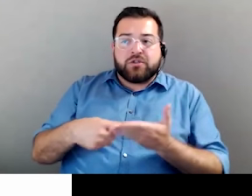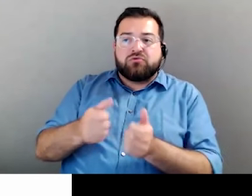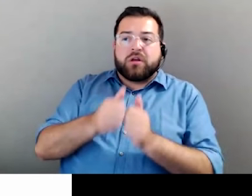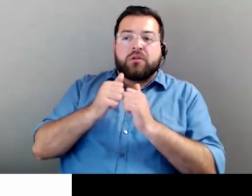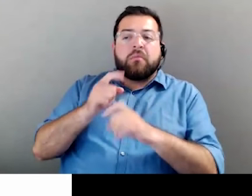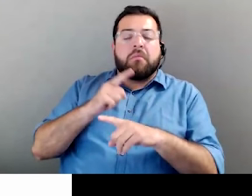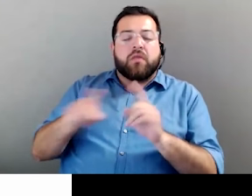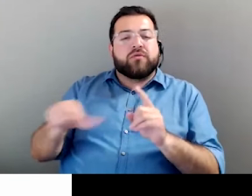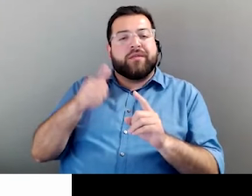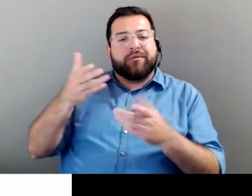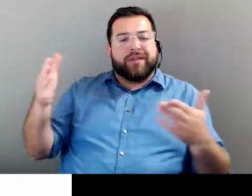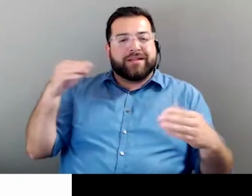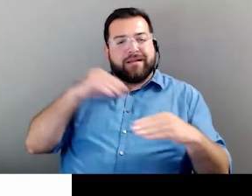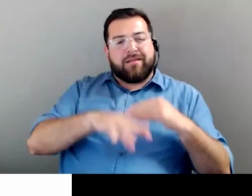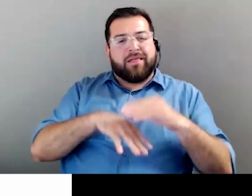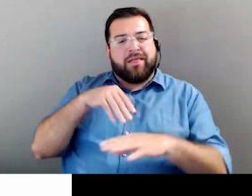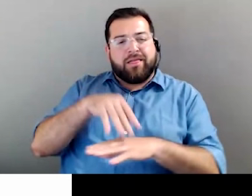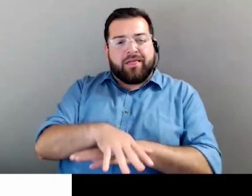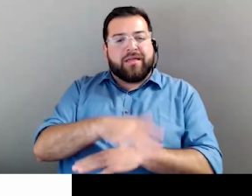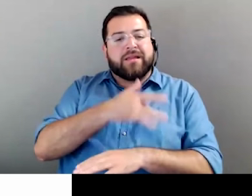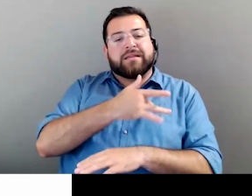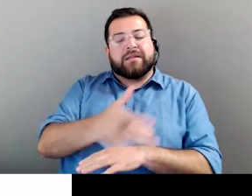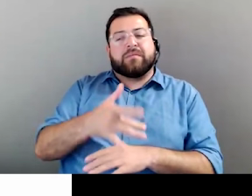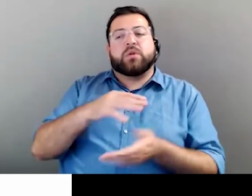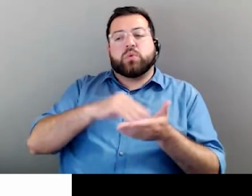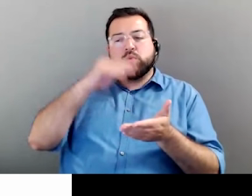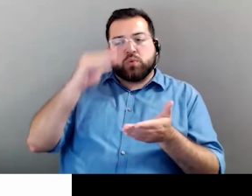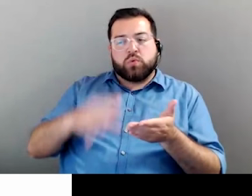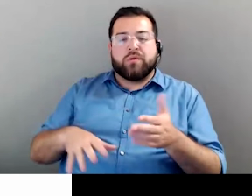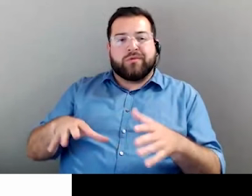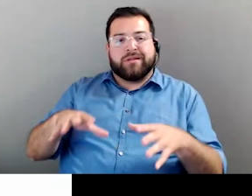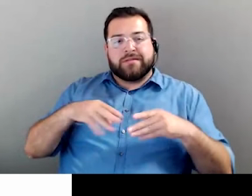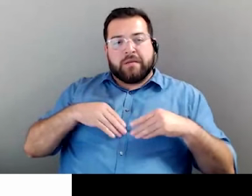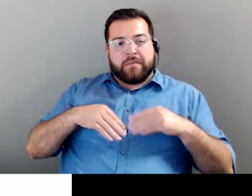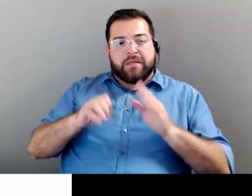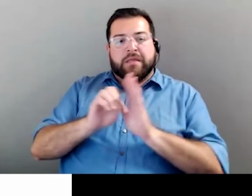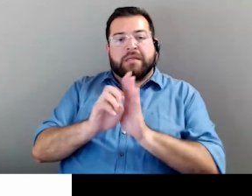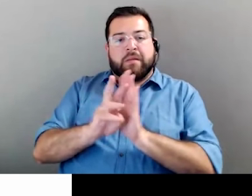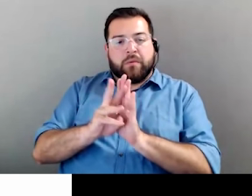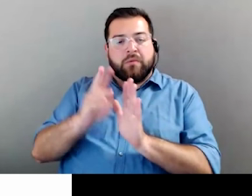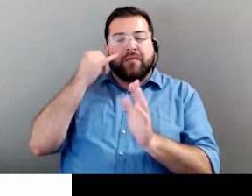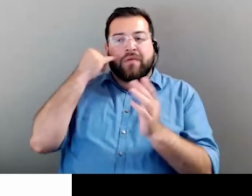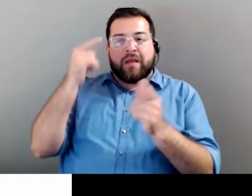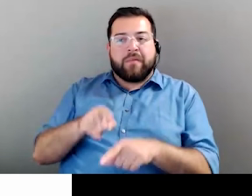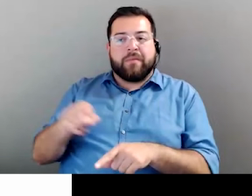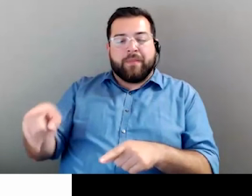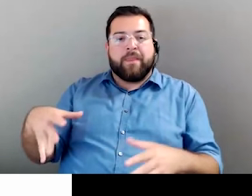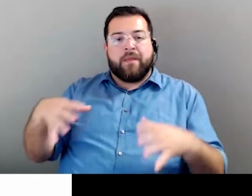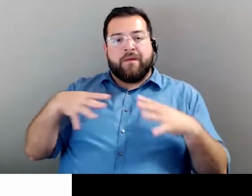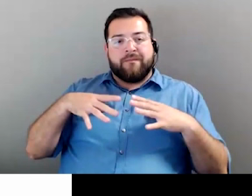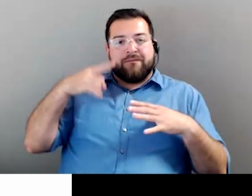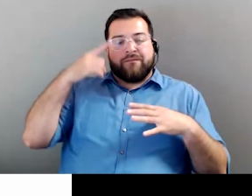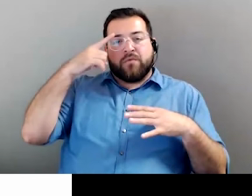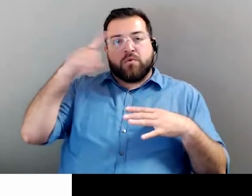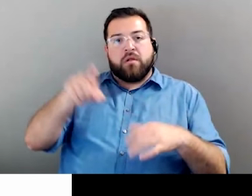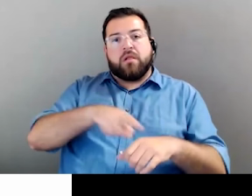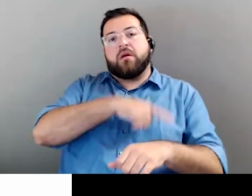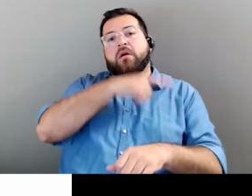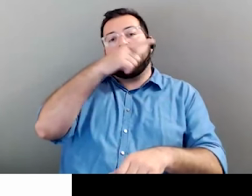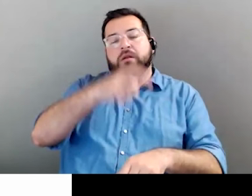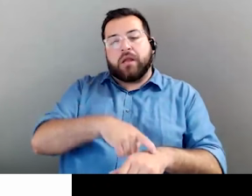factors that play into it. And usually the student would take an EW at that point if they're off for a long time. They